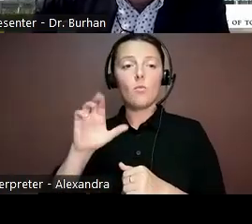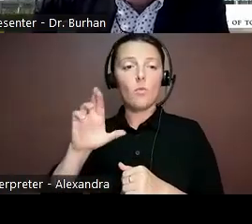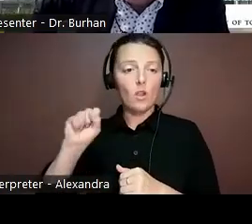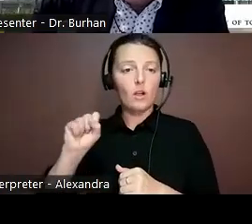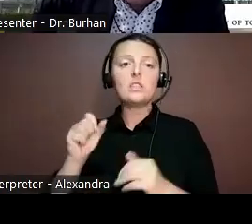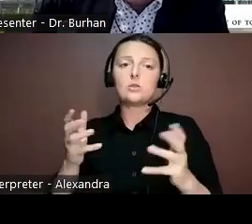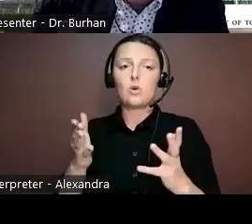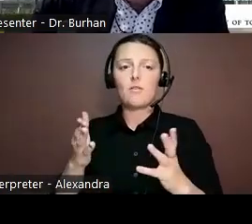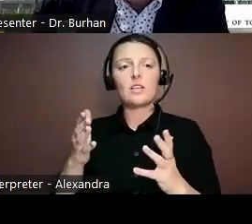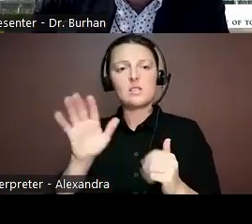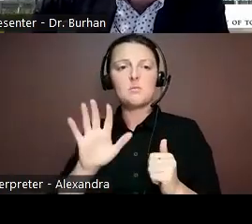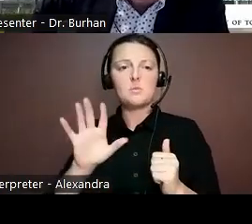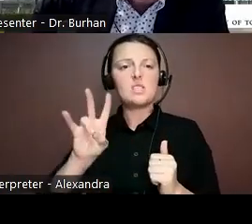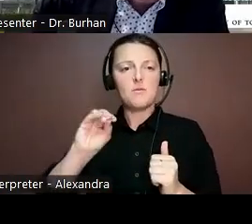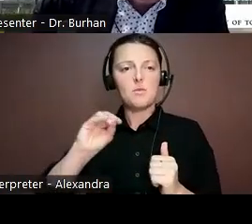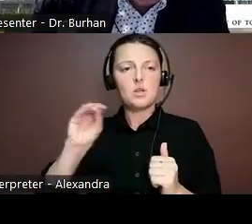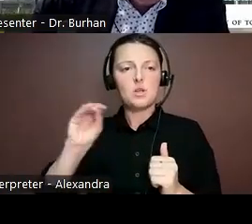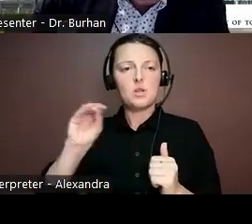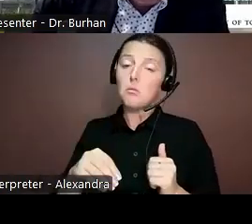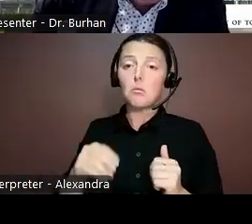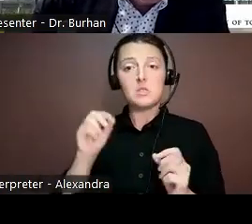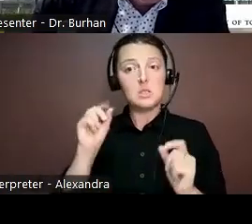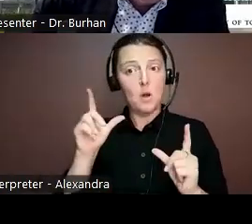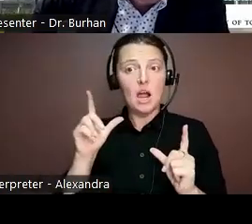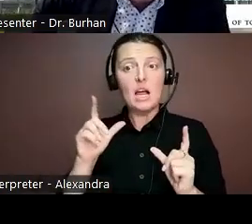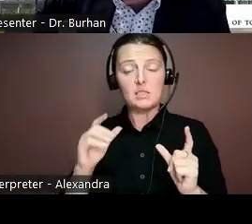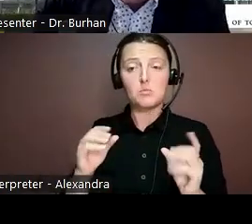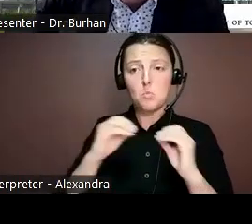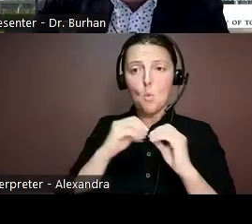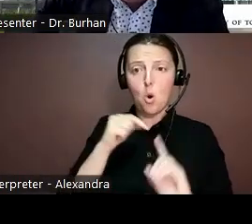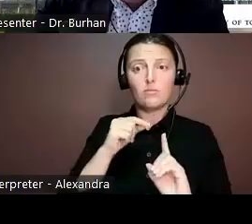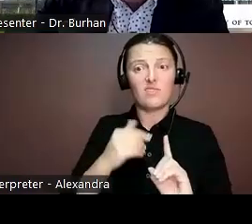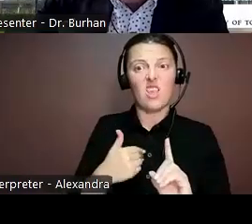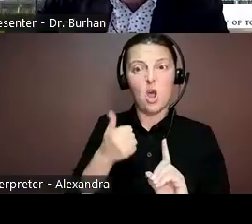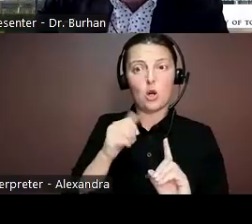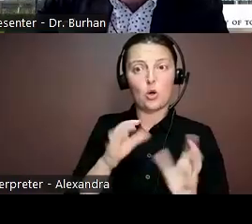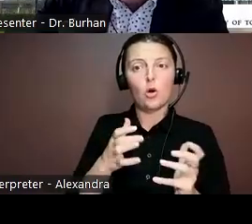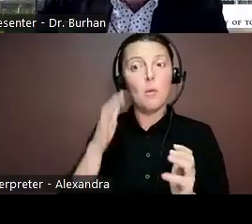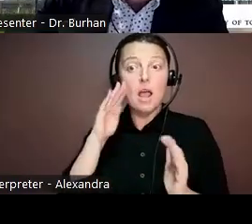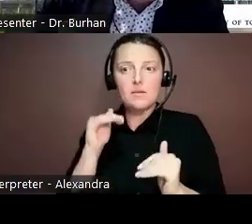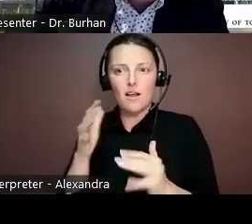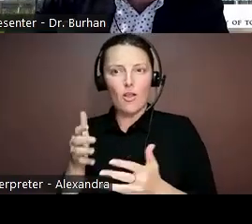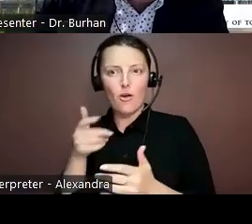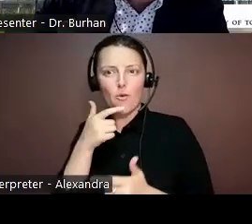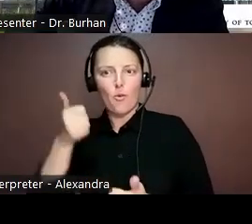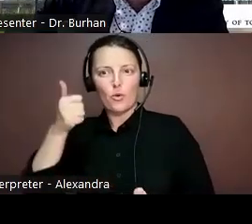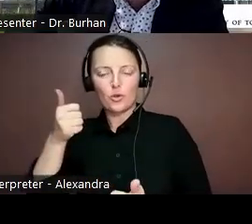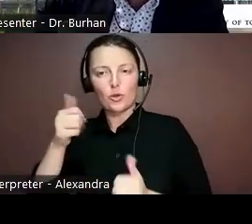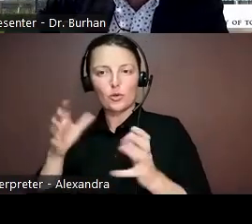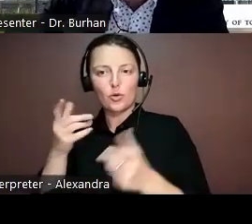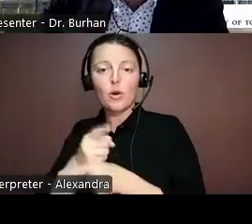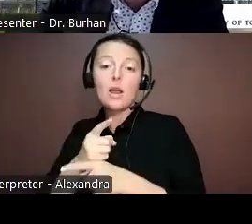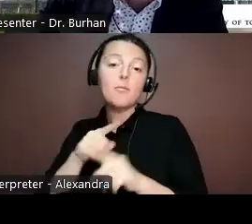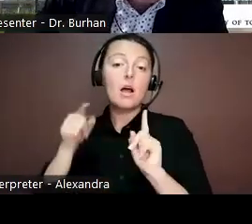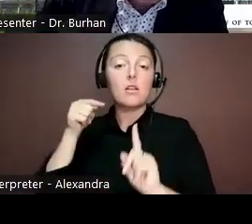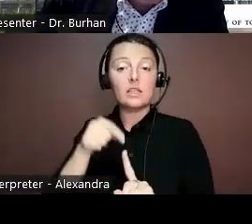is interesting. I mean, we would expect it to be higher in the older age group. But again, this is a community sample. It's not a clinic sample, so might behave